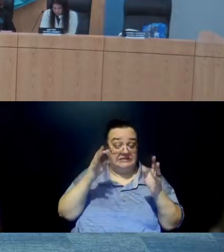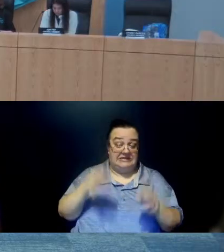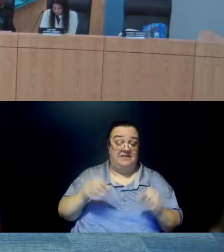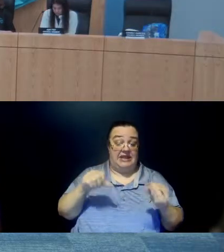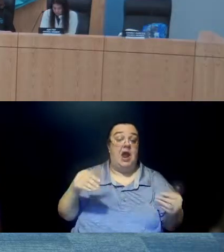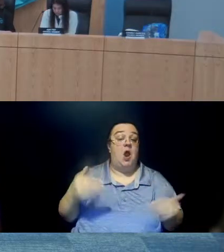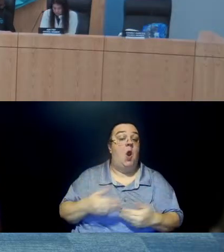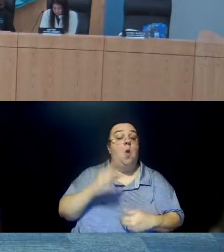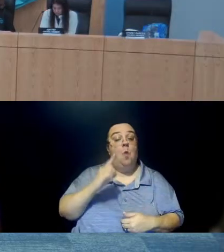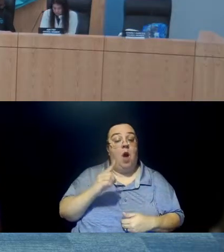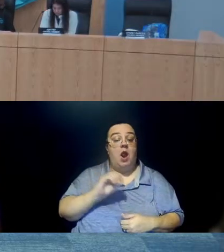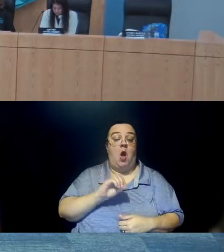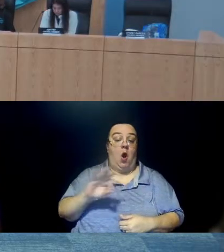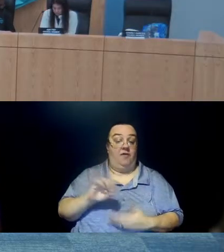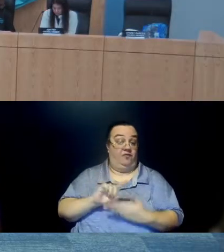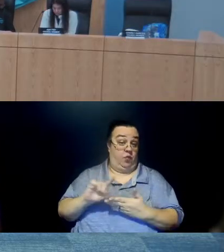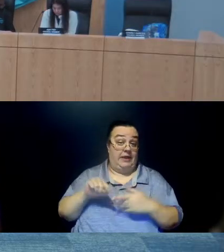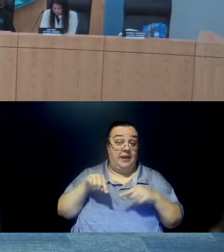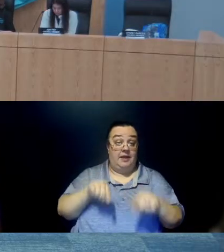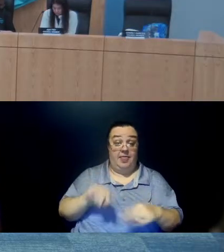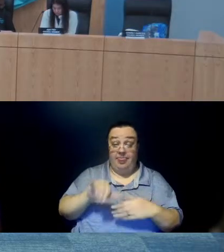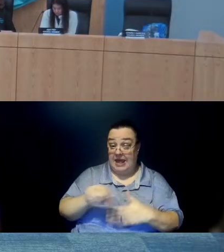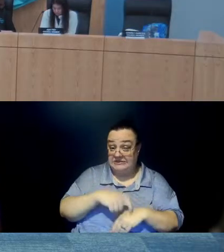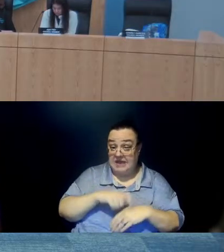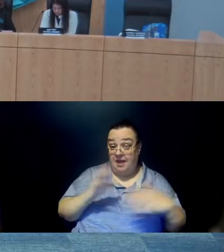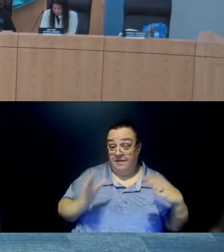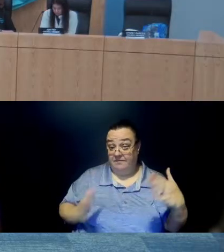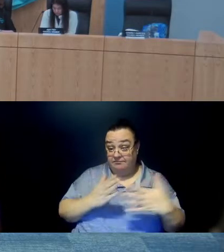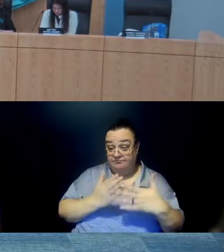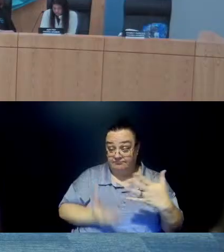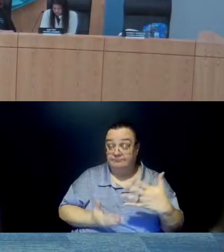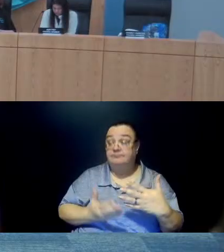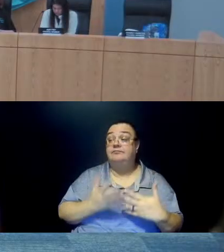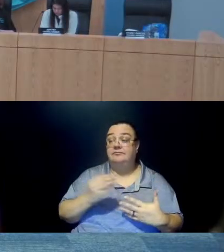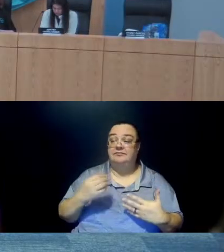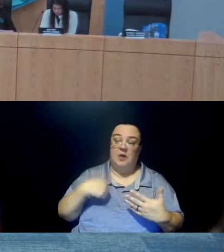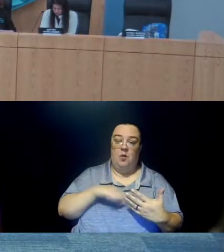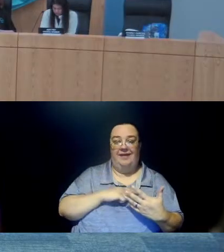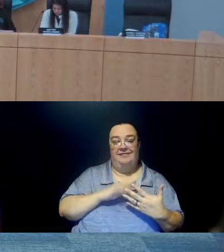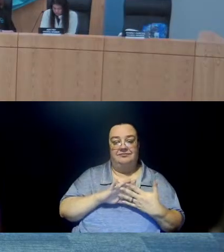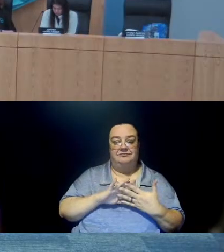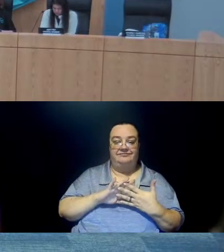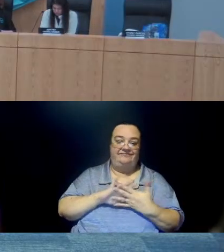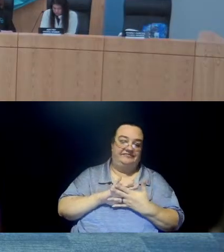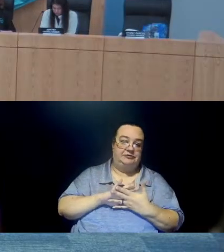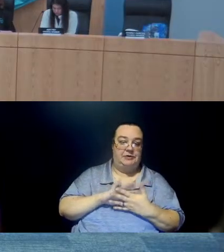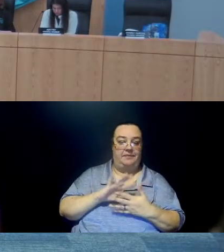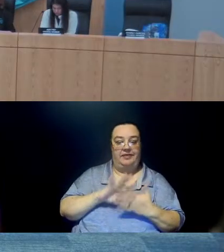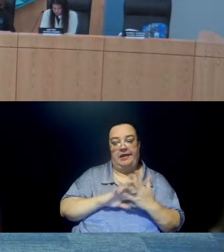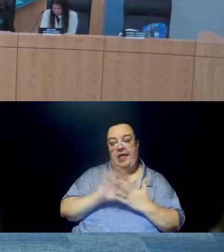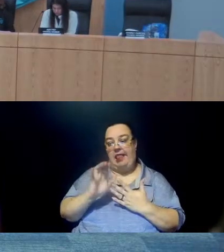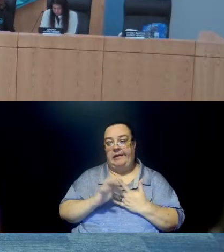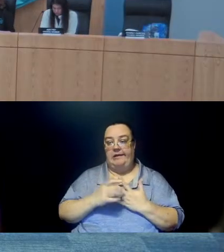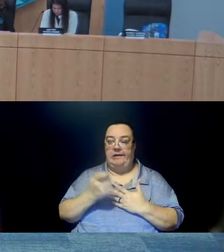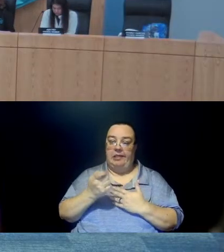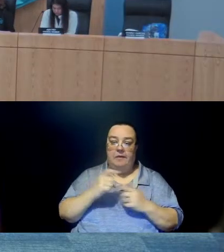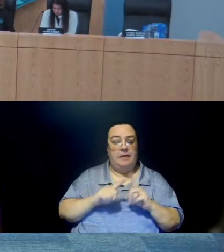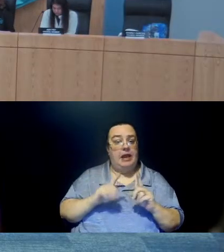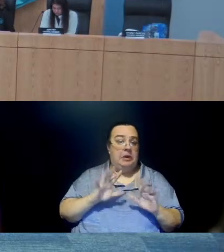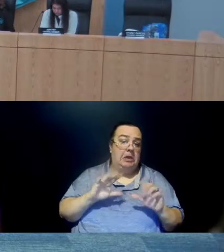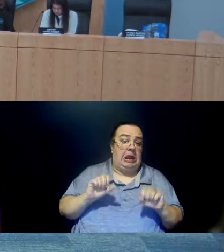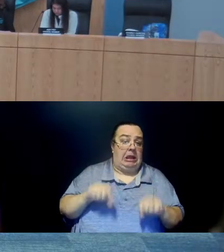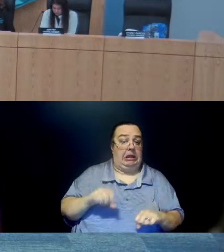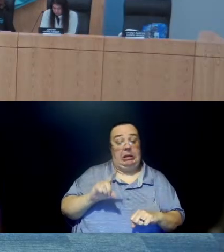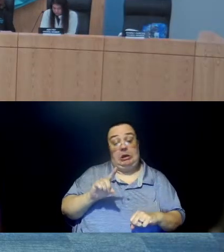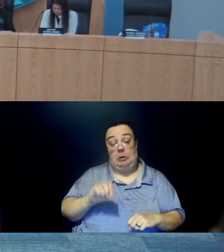week in there. And, we've fudged the calendar a little bit, but it's doable. I